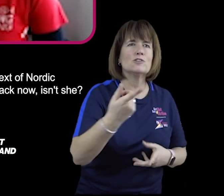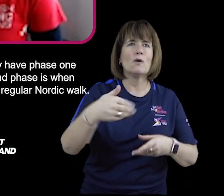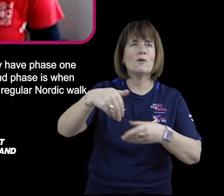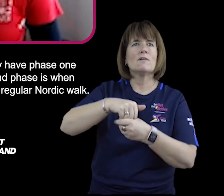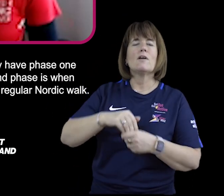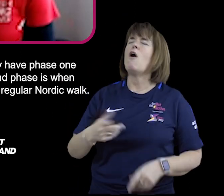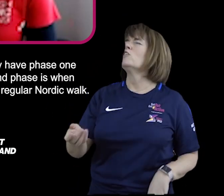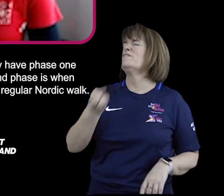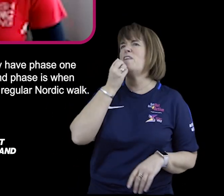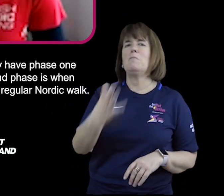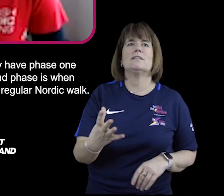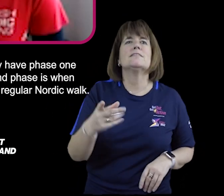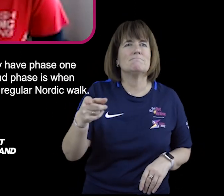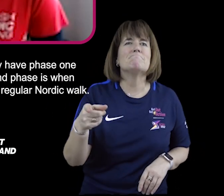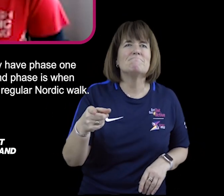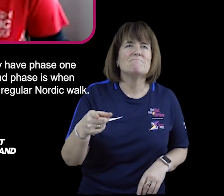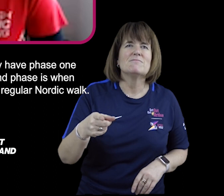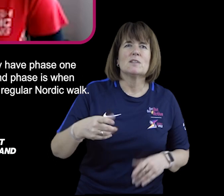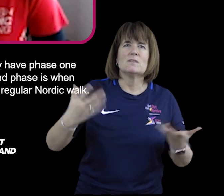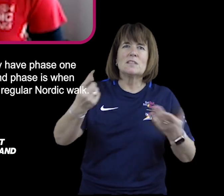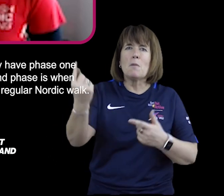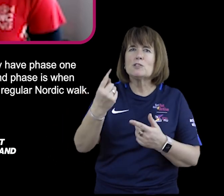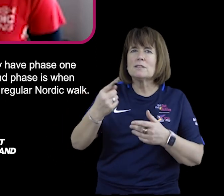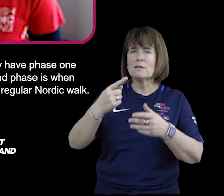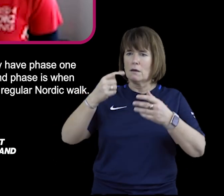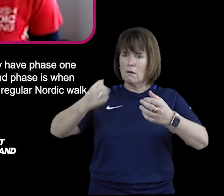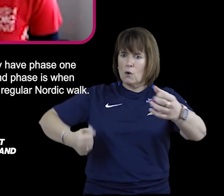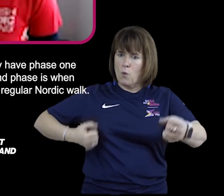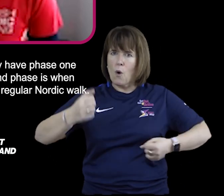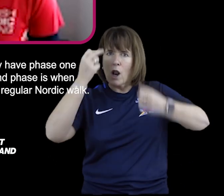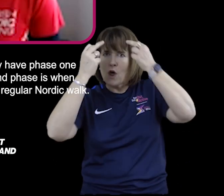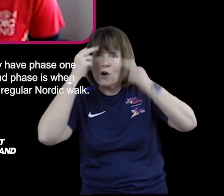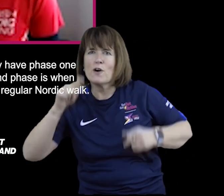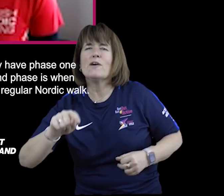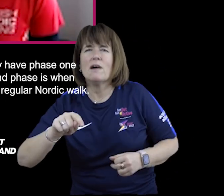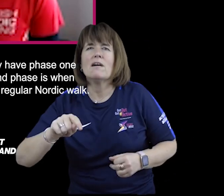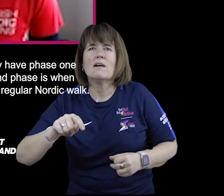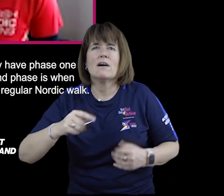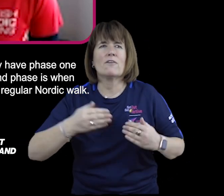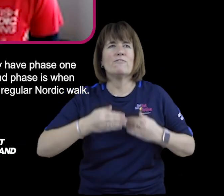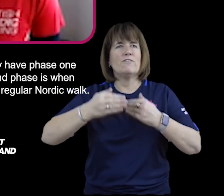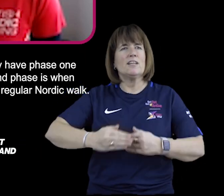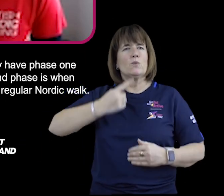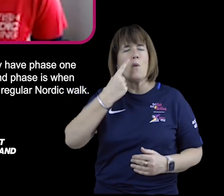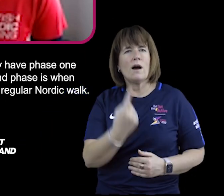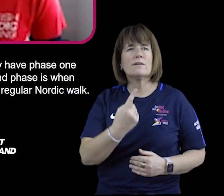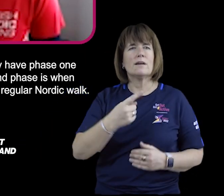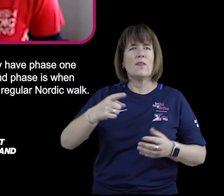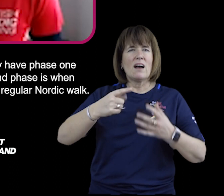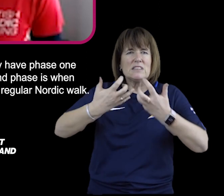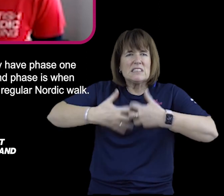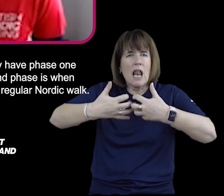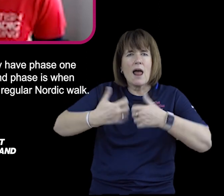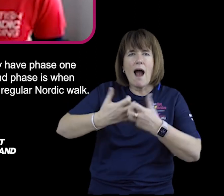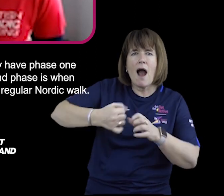participant. She is fabulous. So yes, when somebody wants to learn to Nordic Walk, they have, so phase one is they have technique lessons where